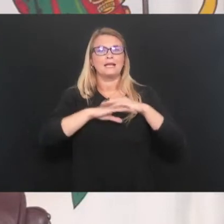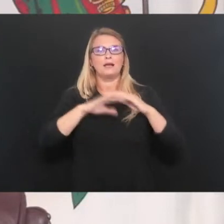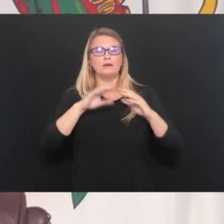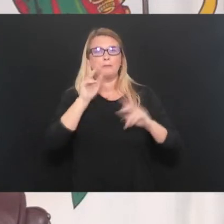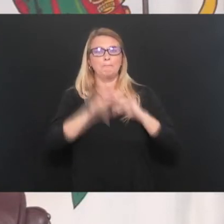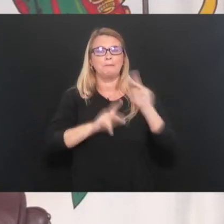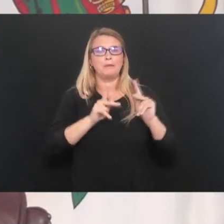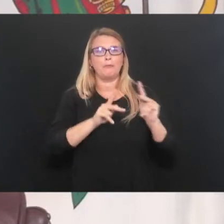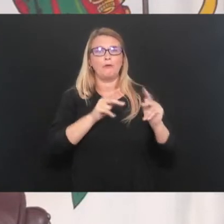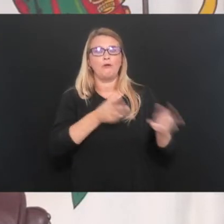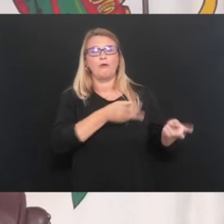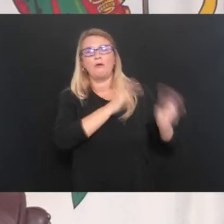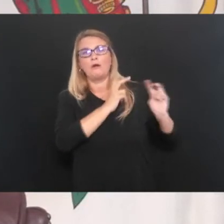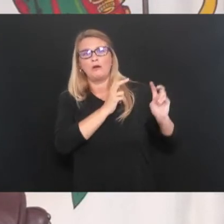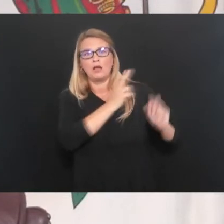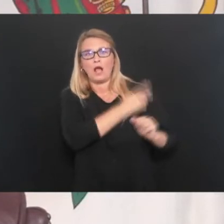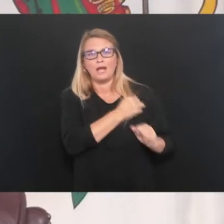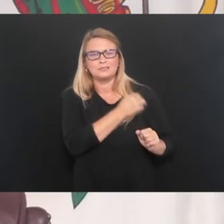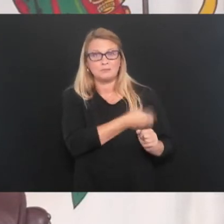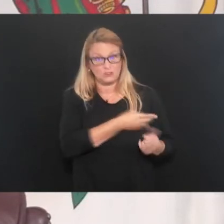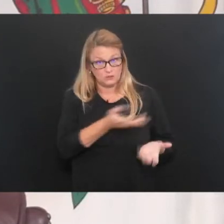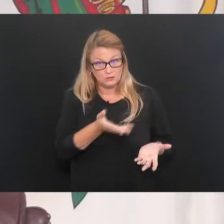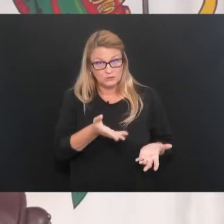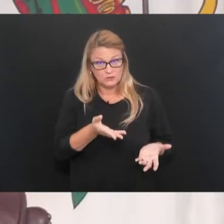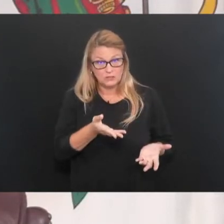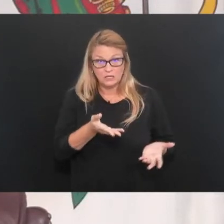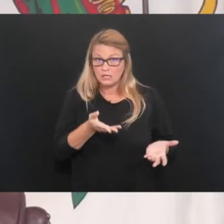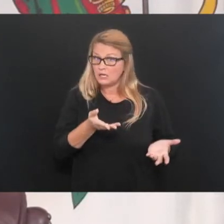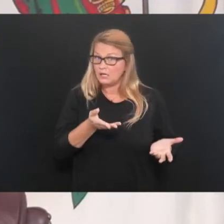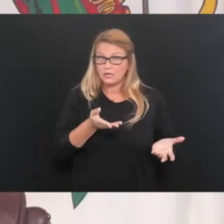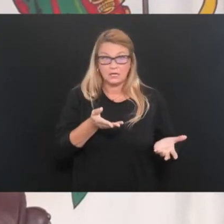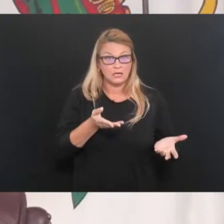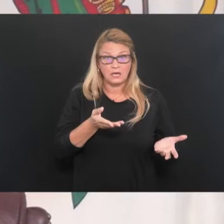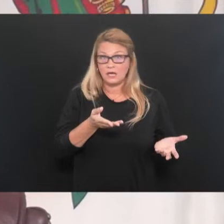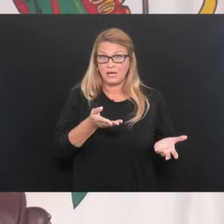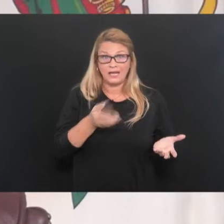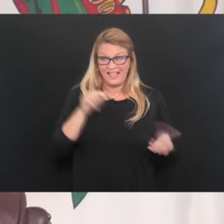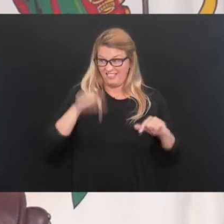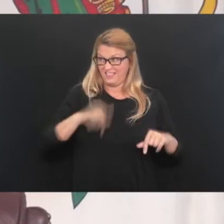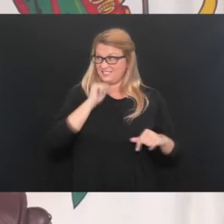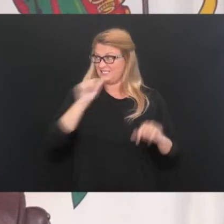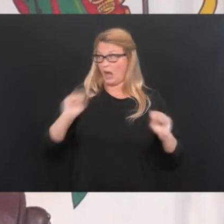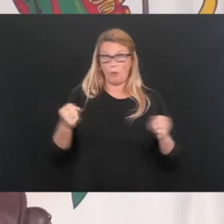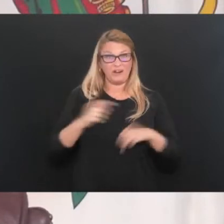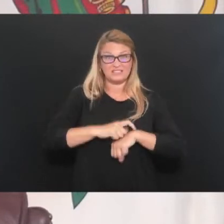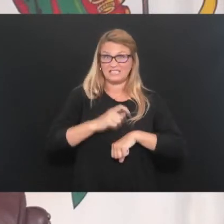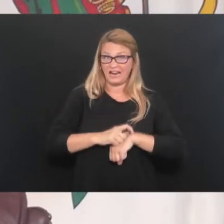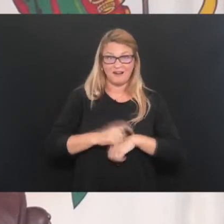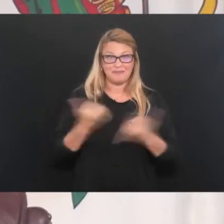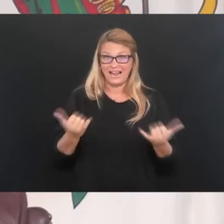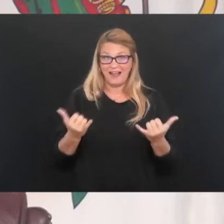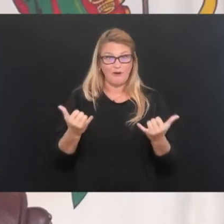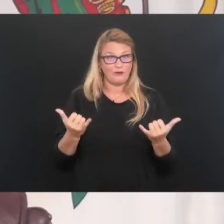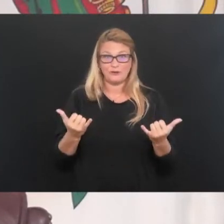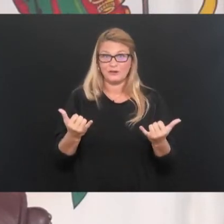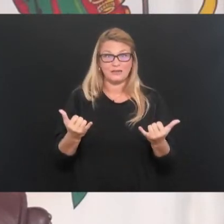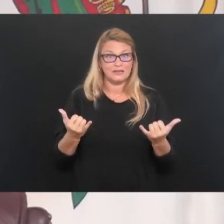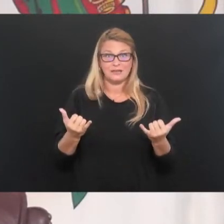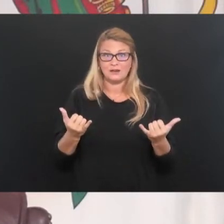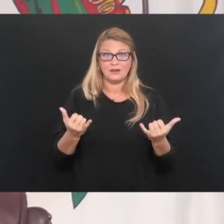we don't watch out very soon. It's not winter. It's not winter time